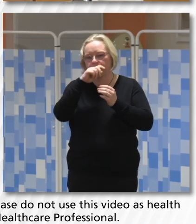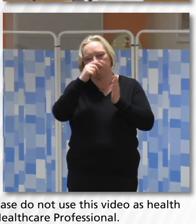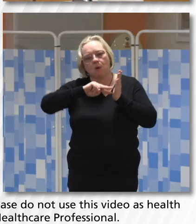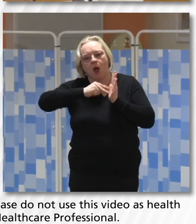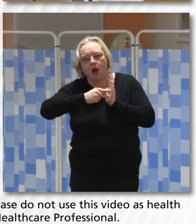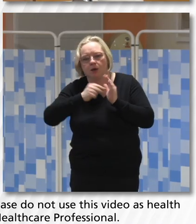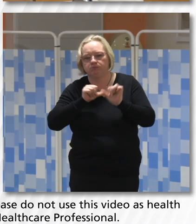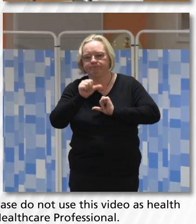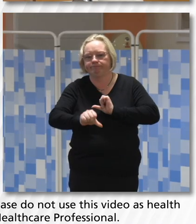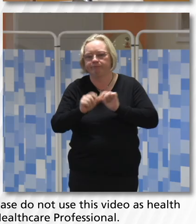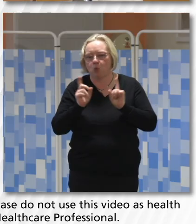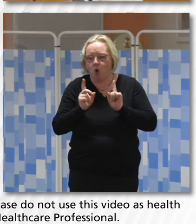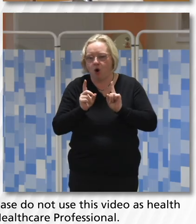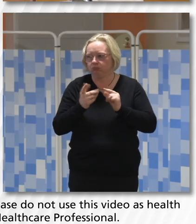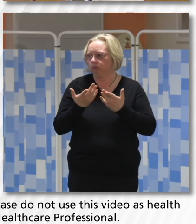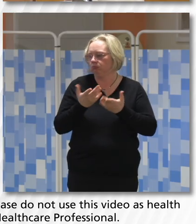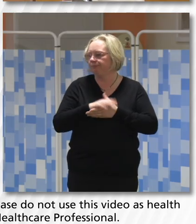to continue driving?